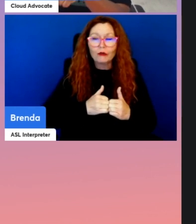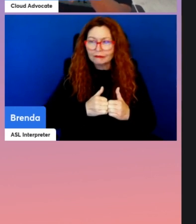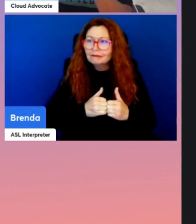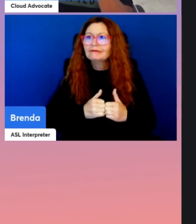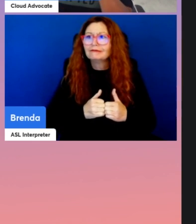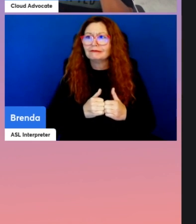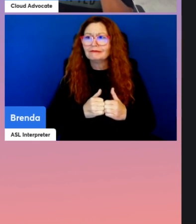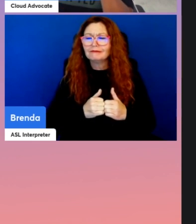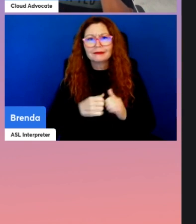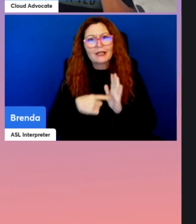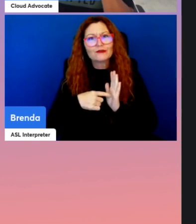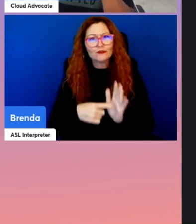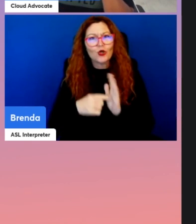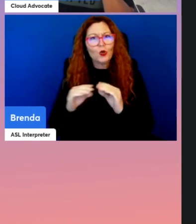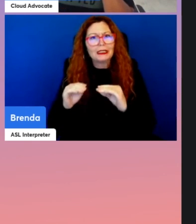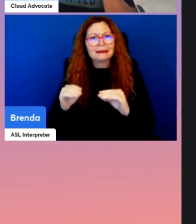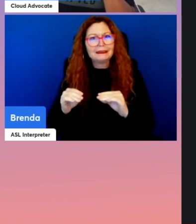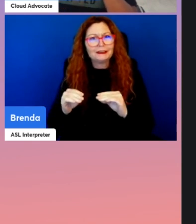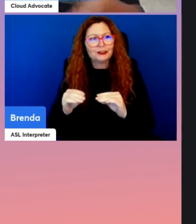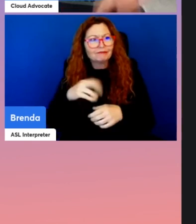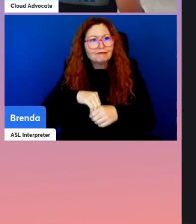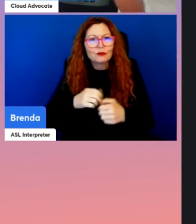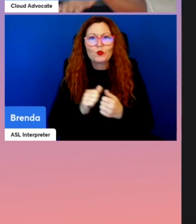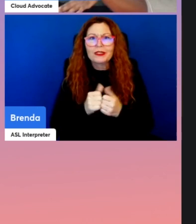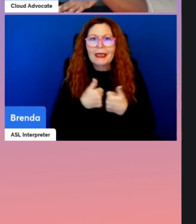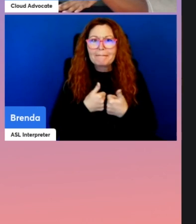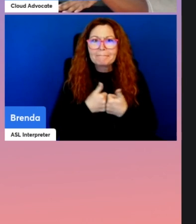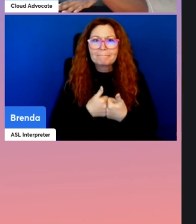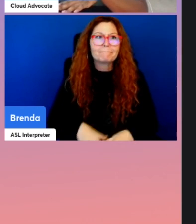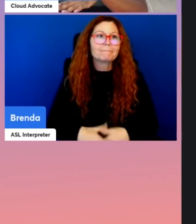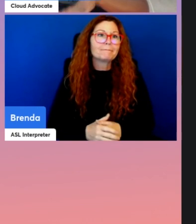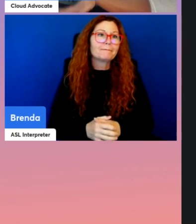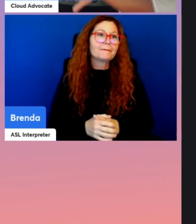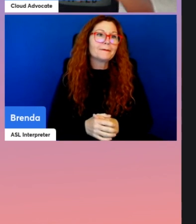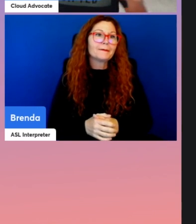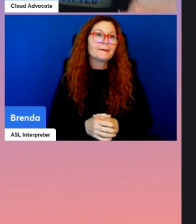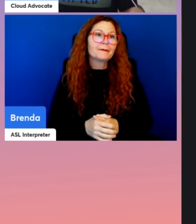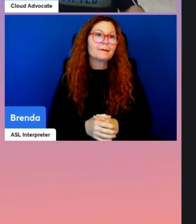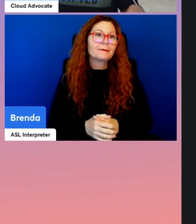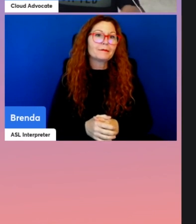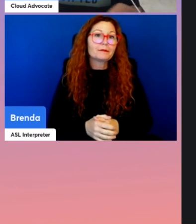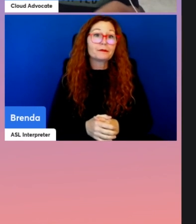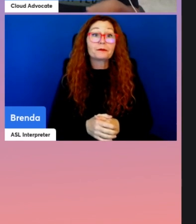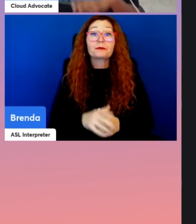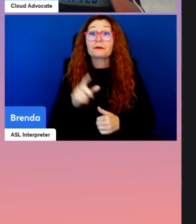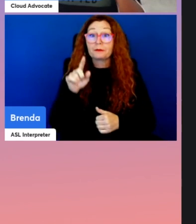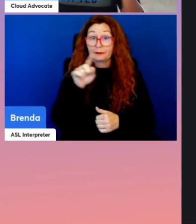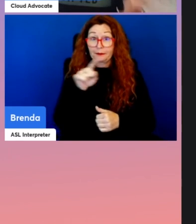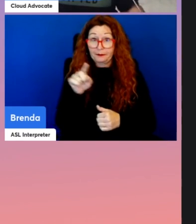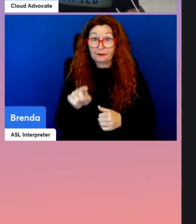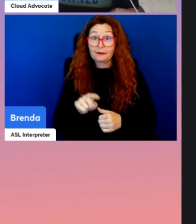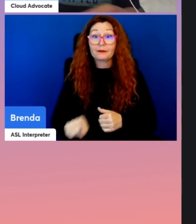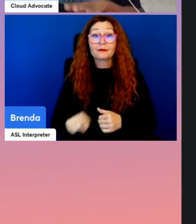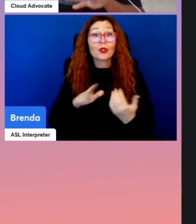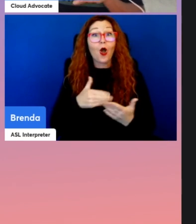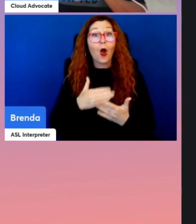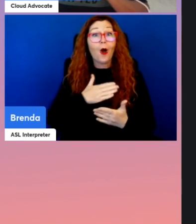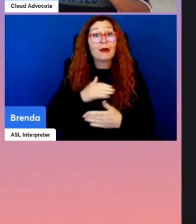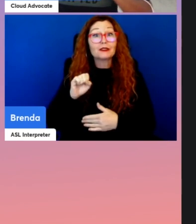code will actually take you to all my social media links. So that way you can find me on